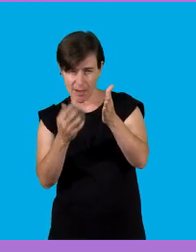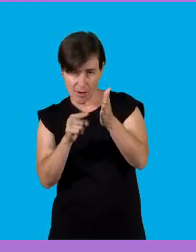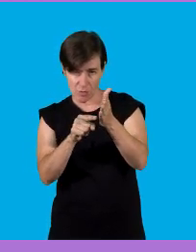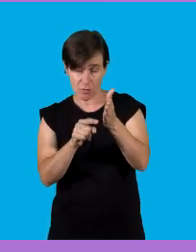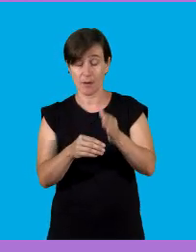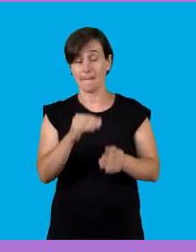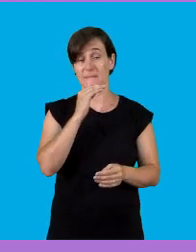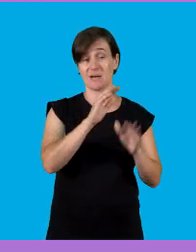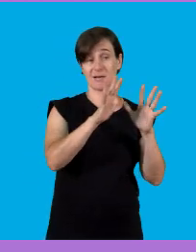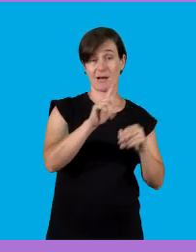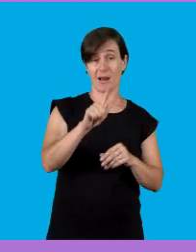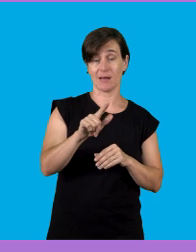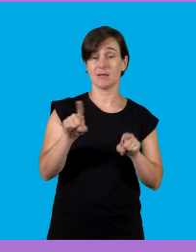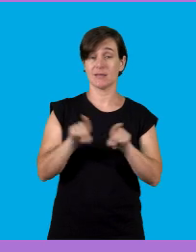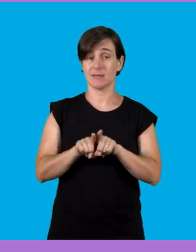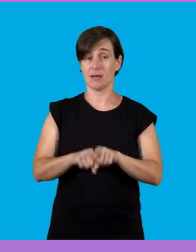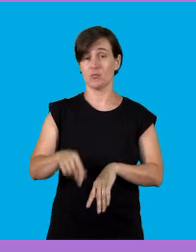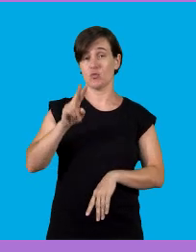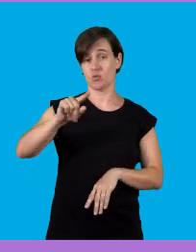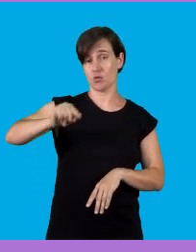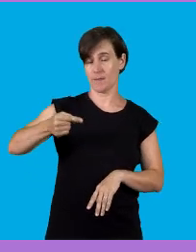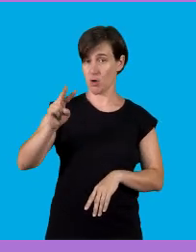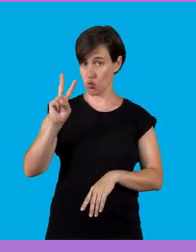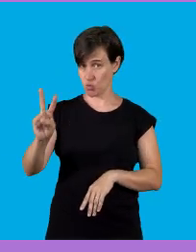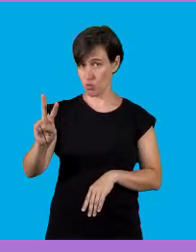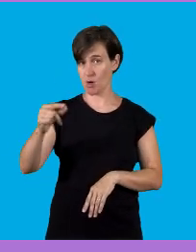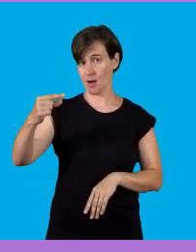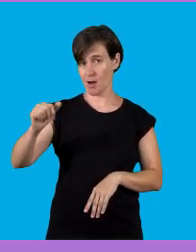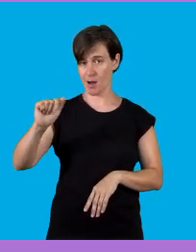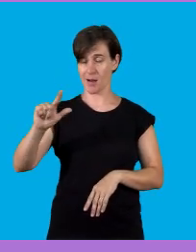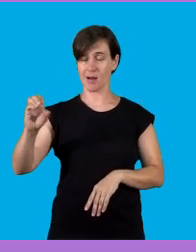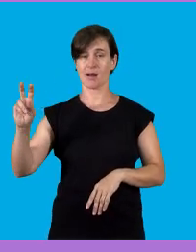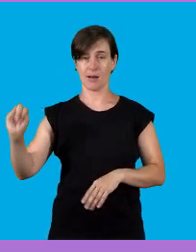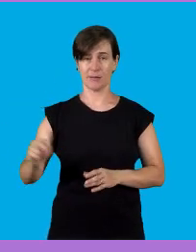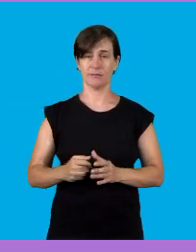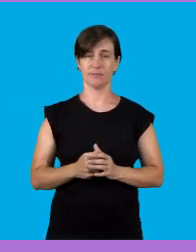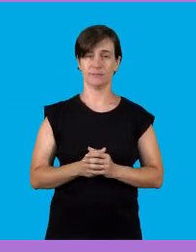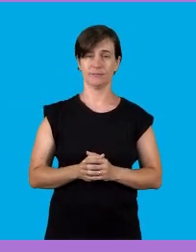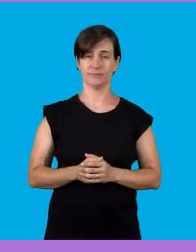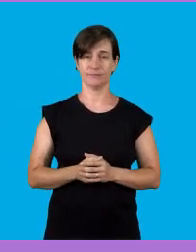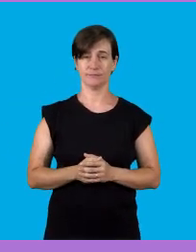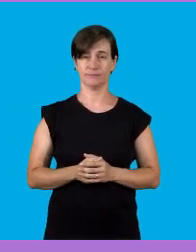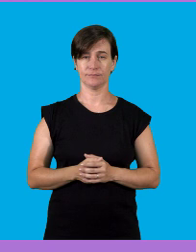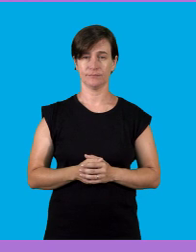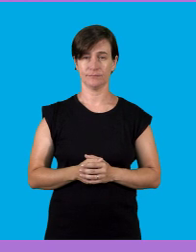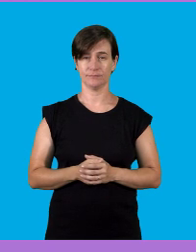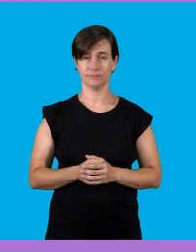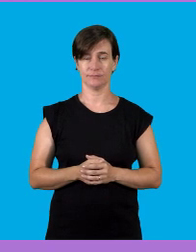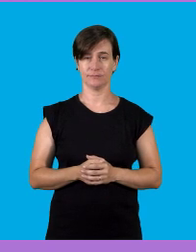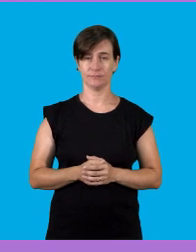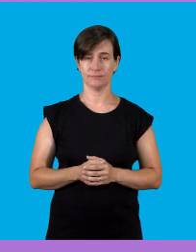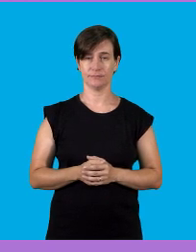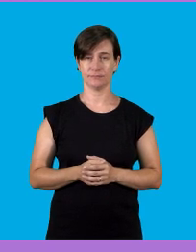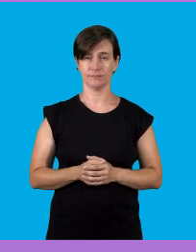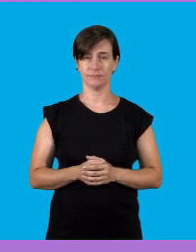10 liters will be equivalent to 2,2 gallons, right? If you look here, we work